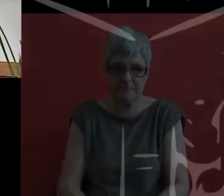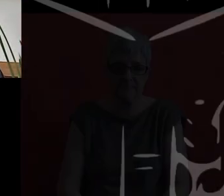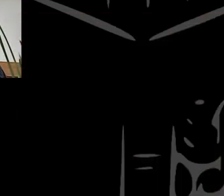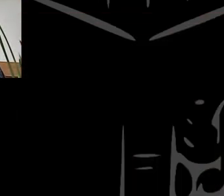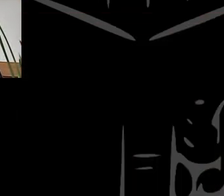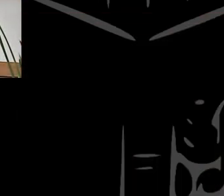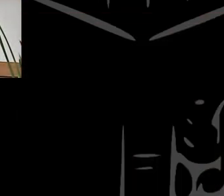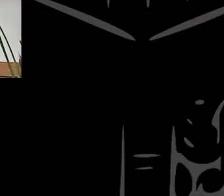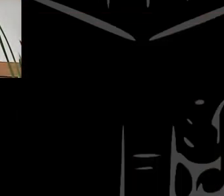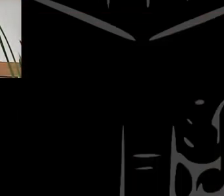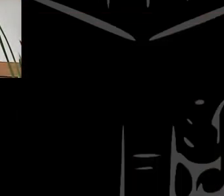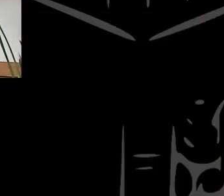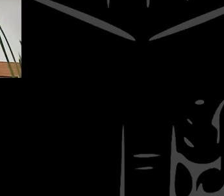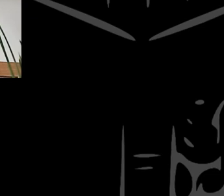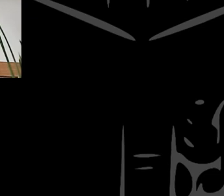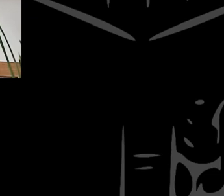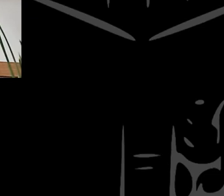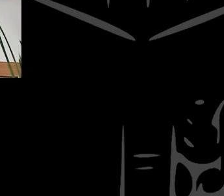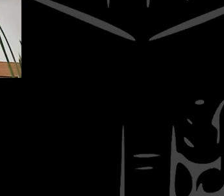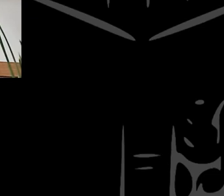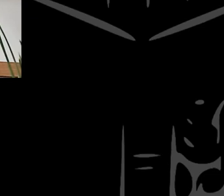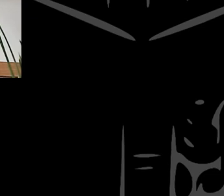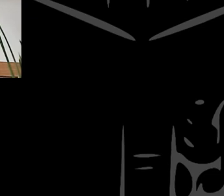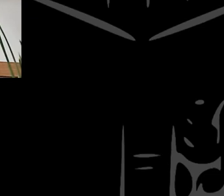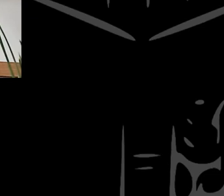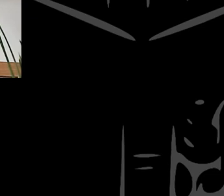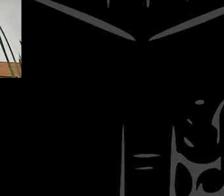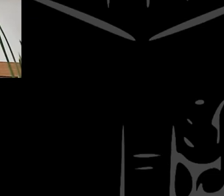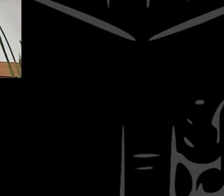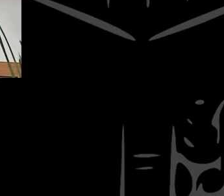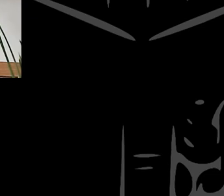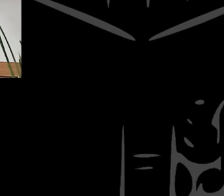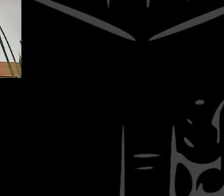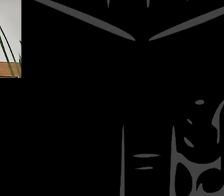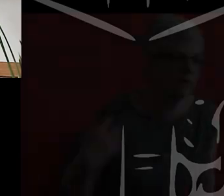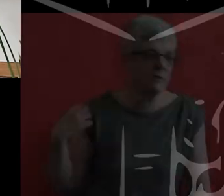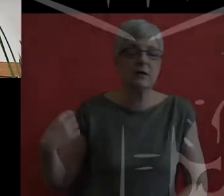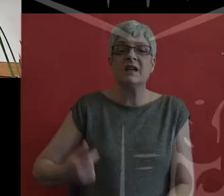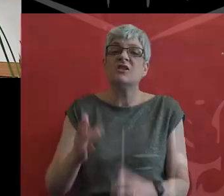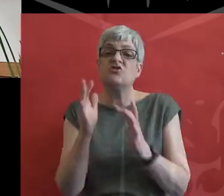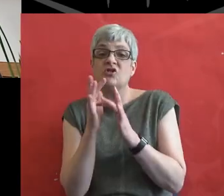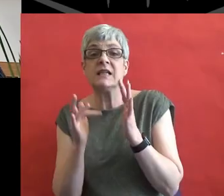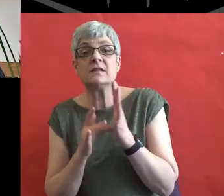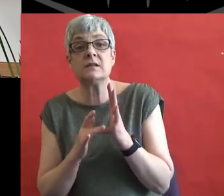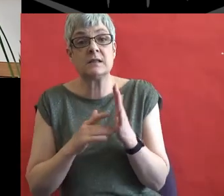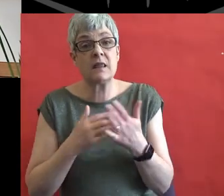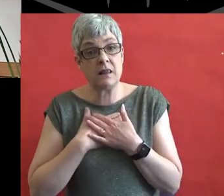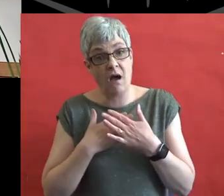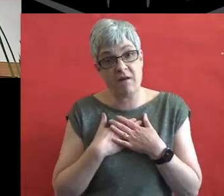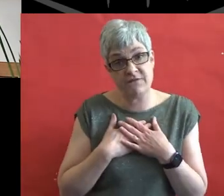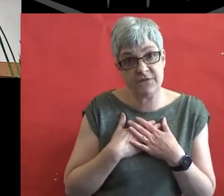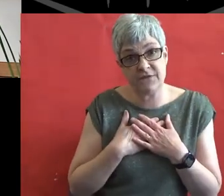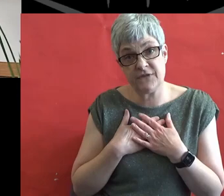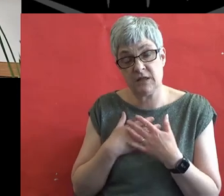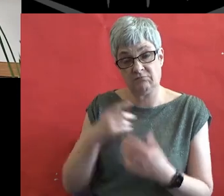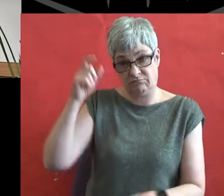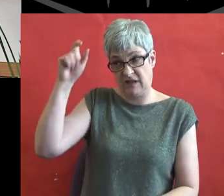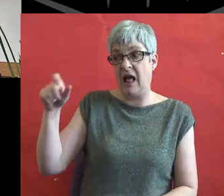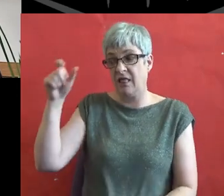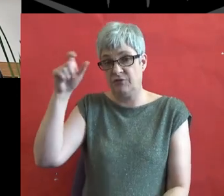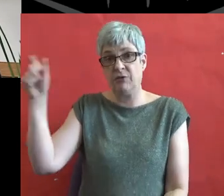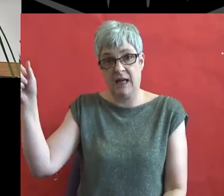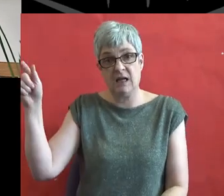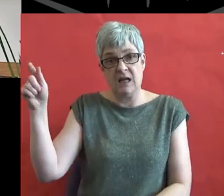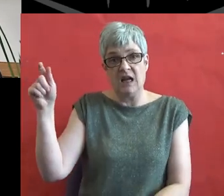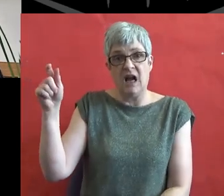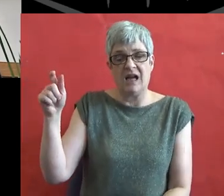course, this love that Jesus showed for us at Calvary is more than something just to simply admire, to receive